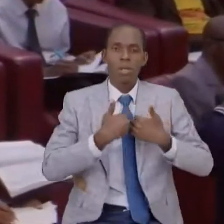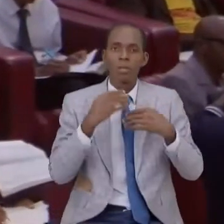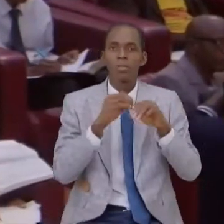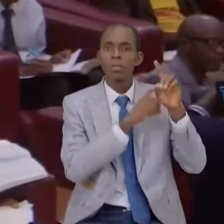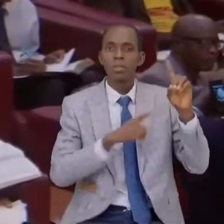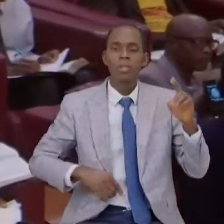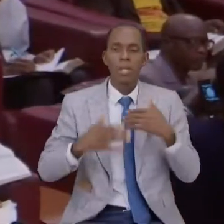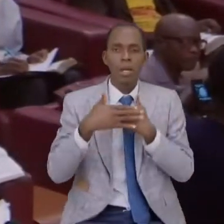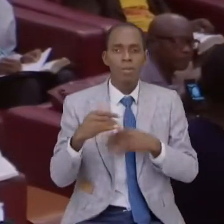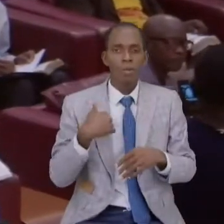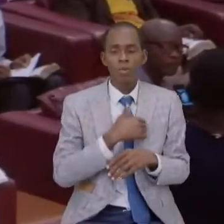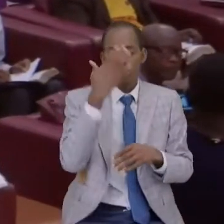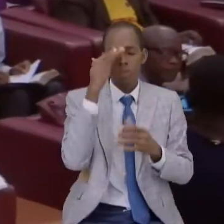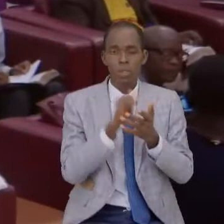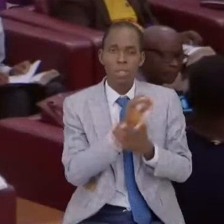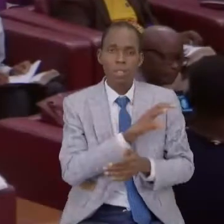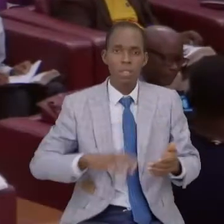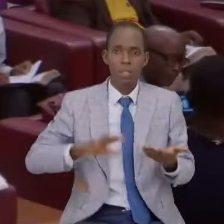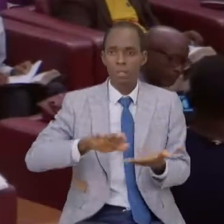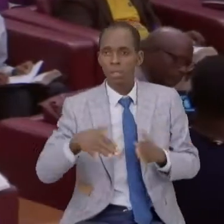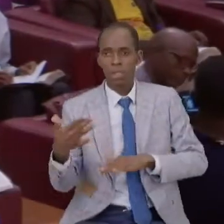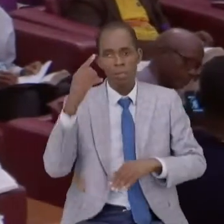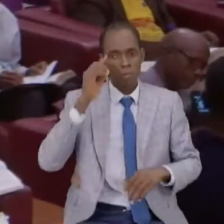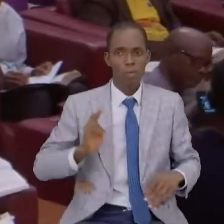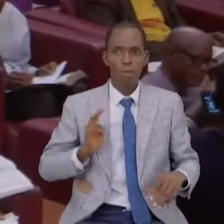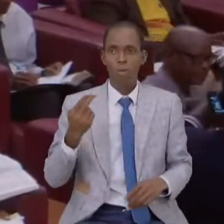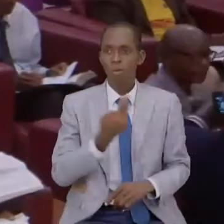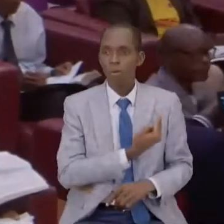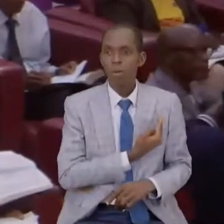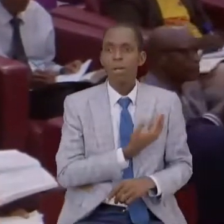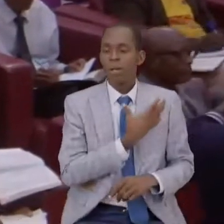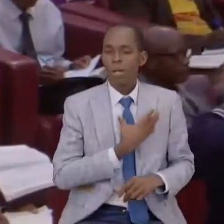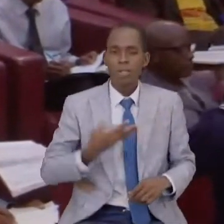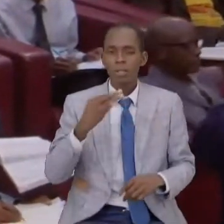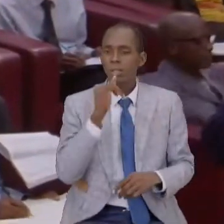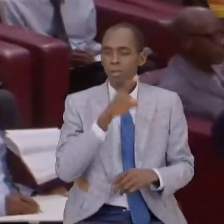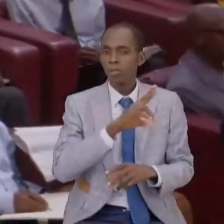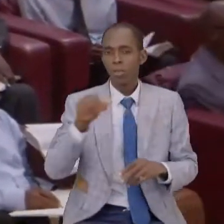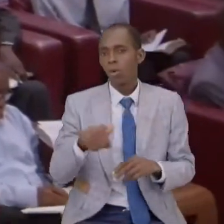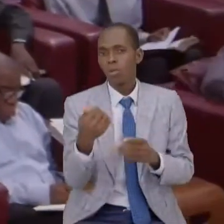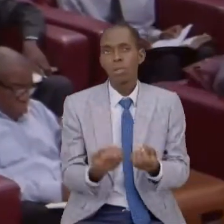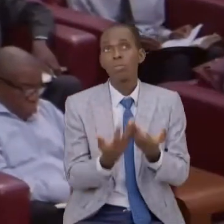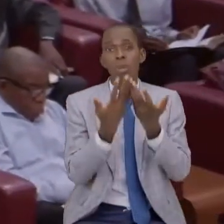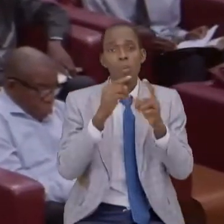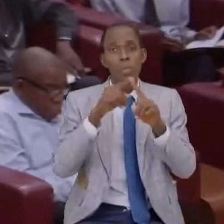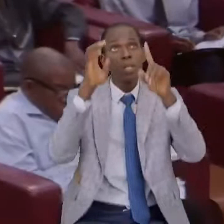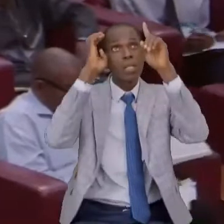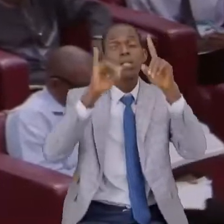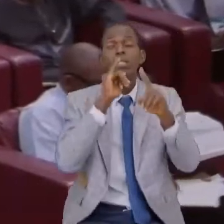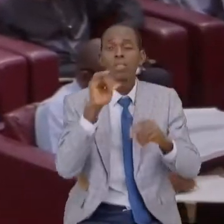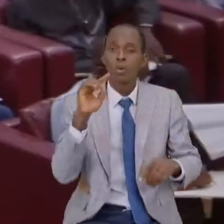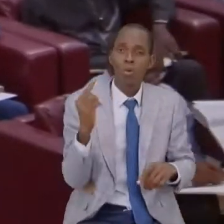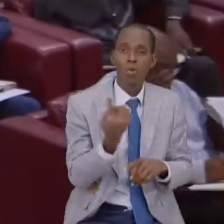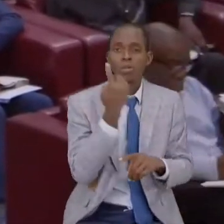after we know that Christ has died for us and there is no other sacrifice, he is the final sacrifice, he is the substitute, he is